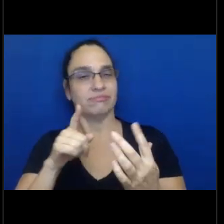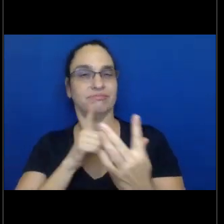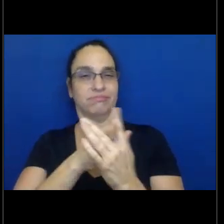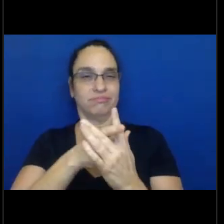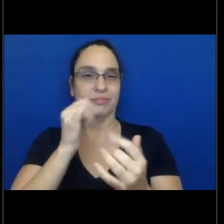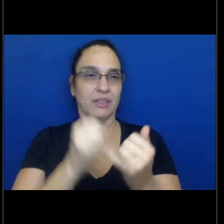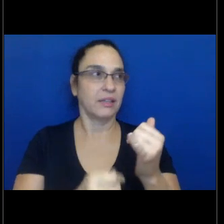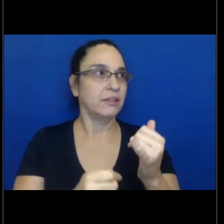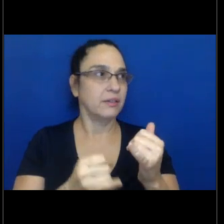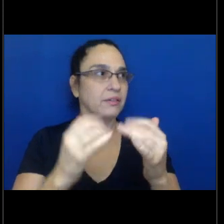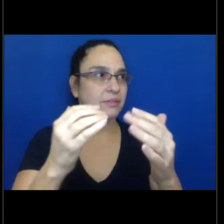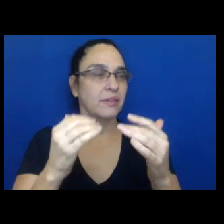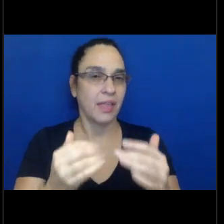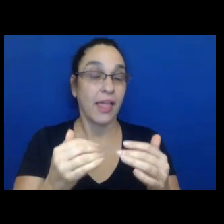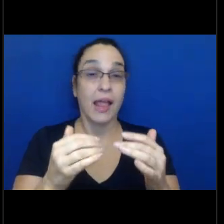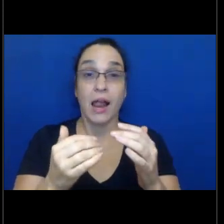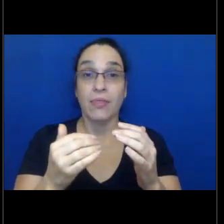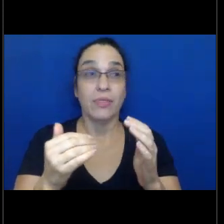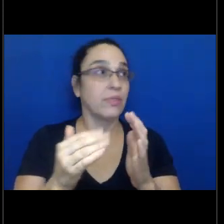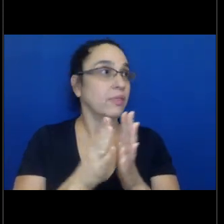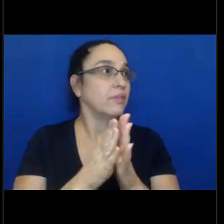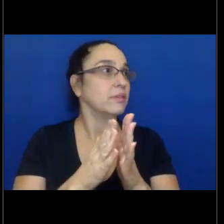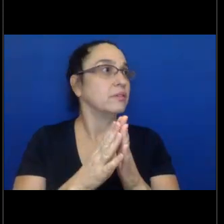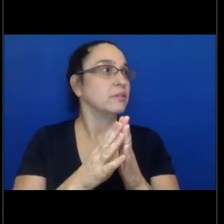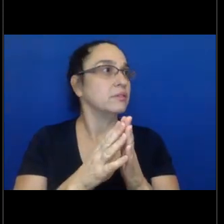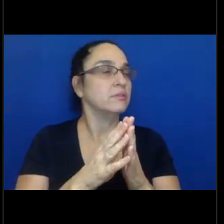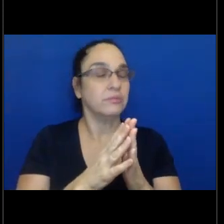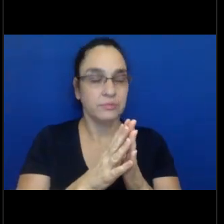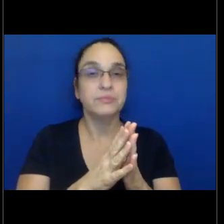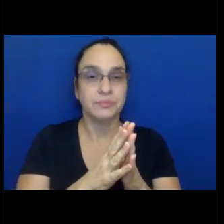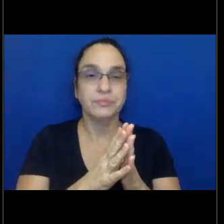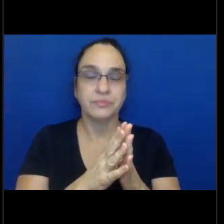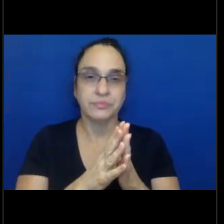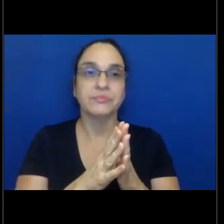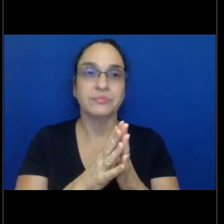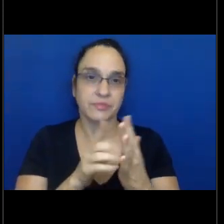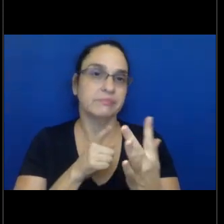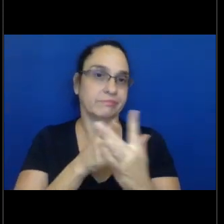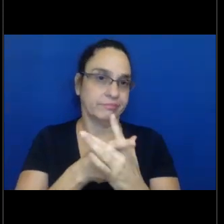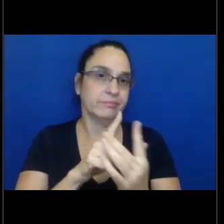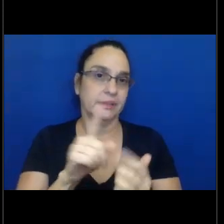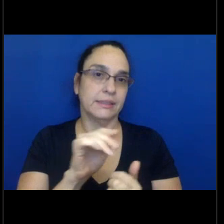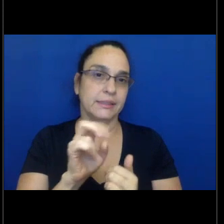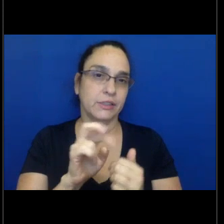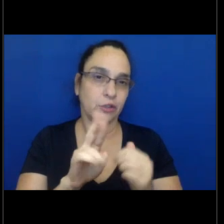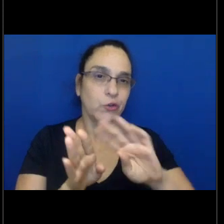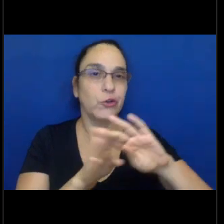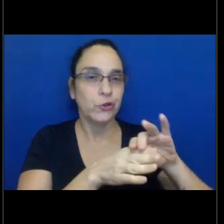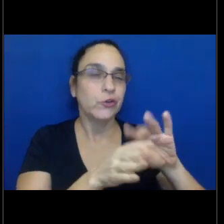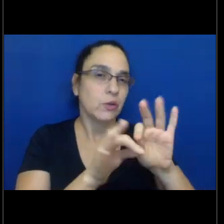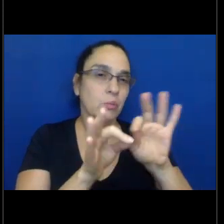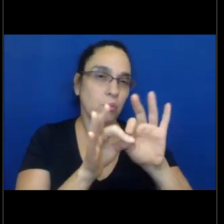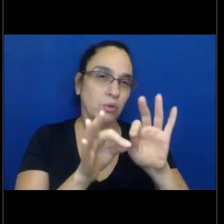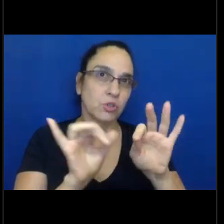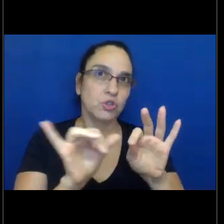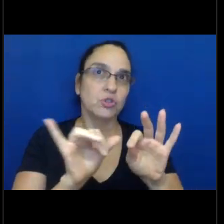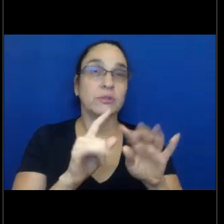other thing I've been frequently asked about is whether we should be writing books or papers, or what kind of audience you